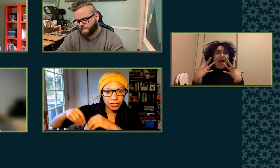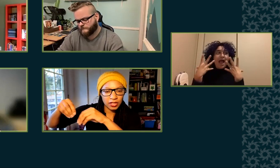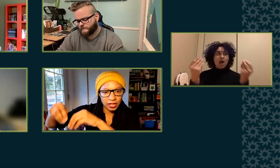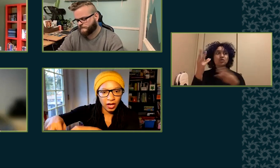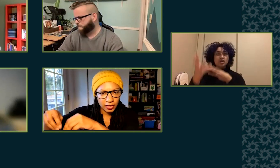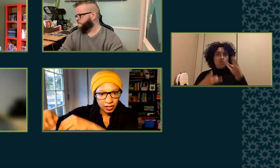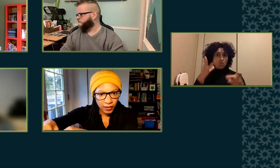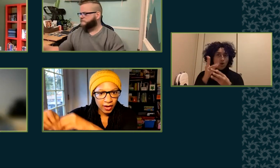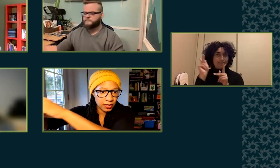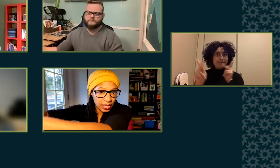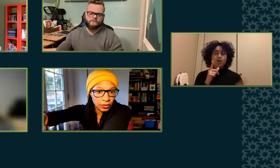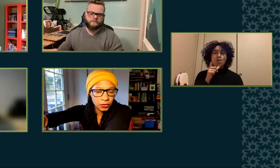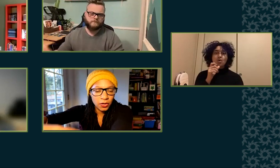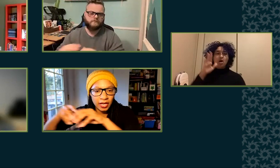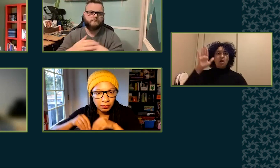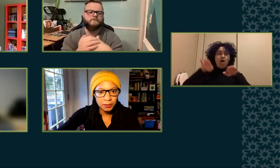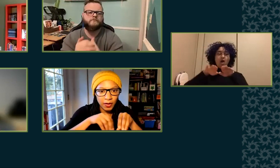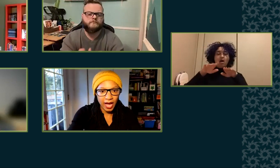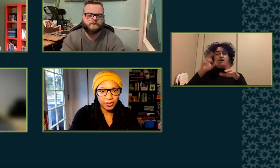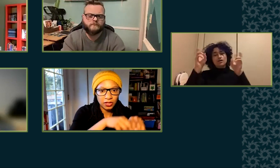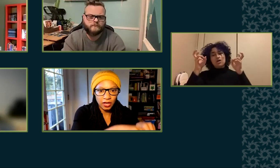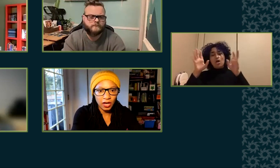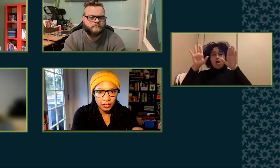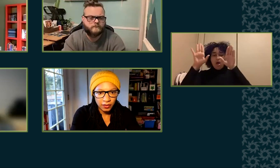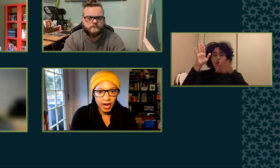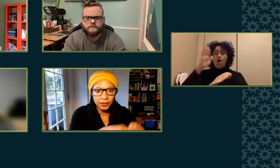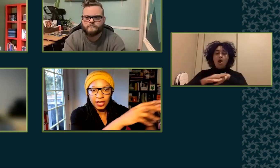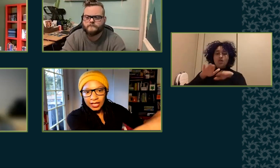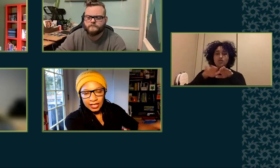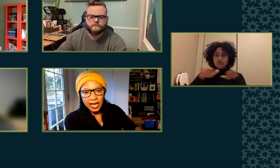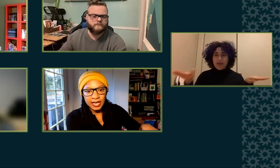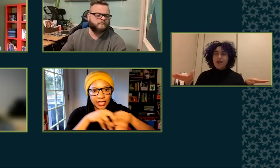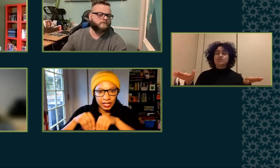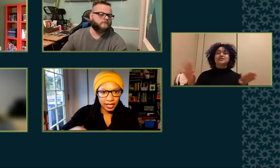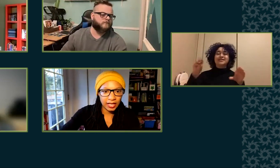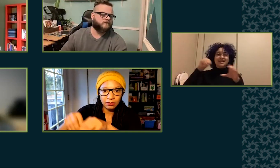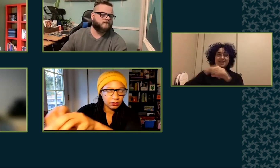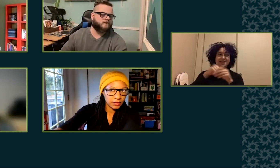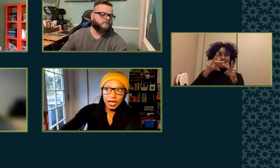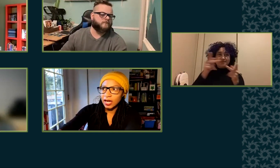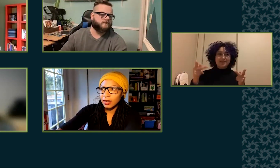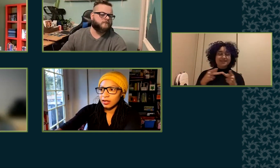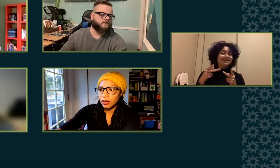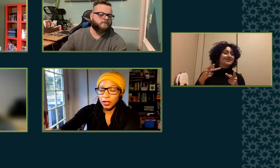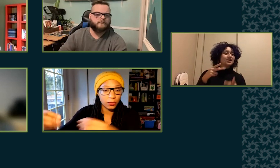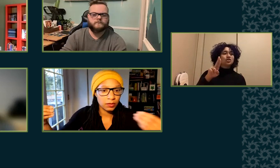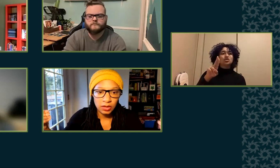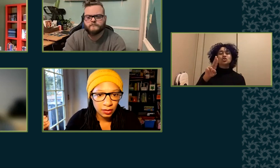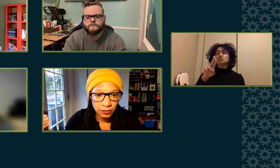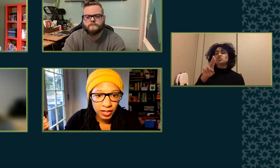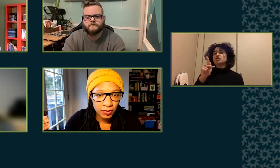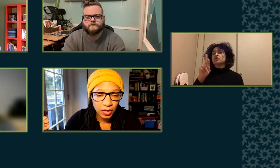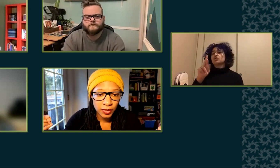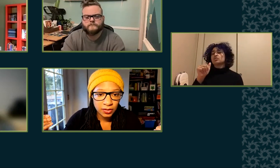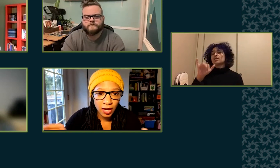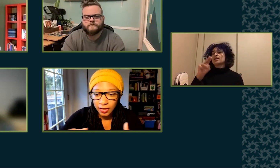People actually on the ground in Ukraine, people actually on the ground in Haiti, in